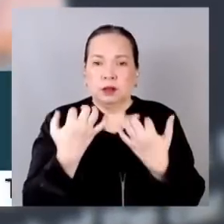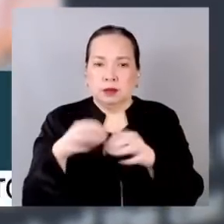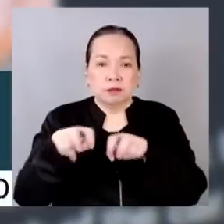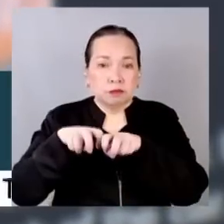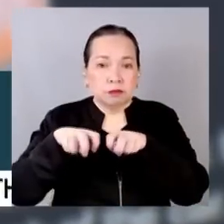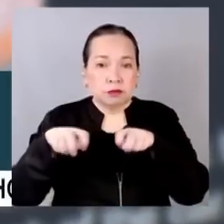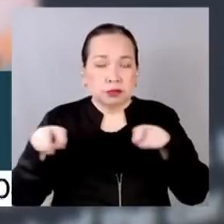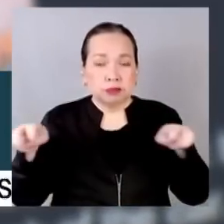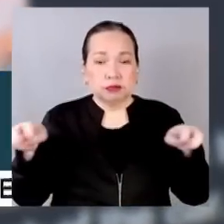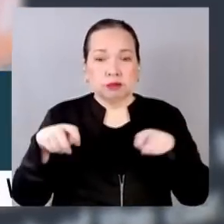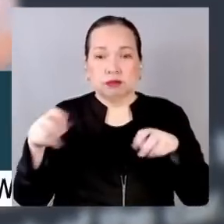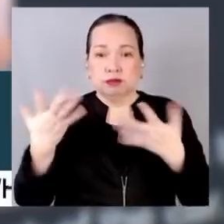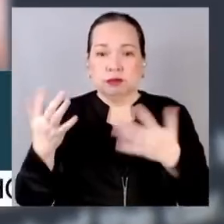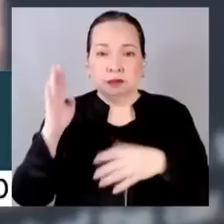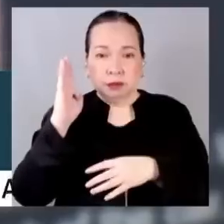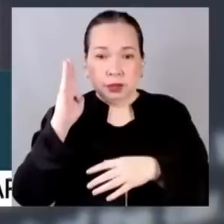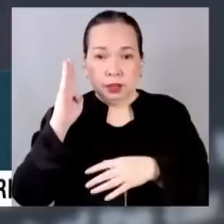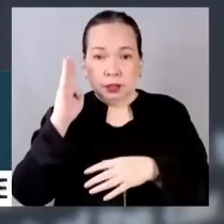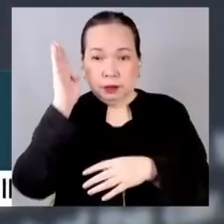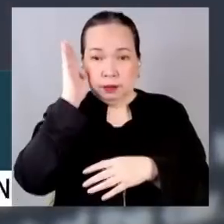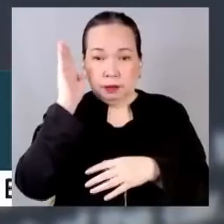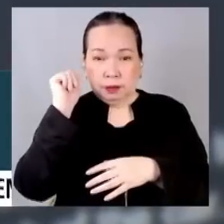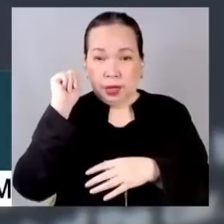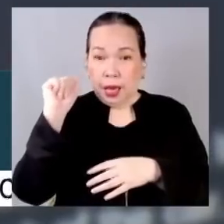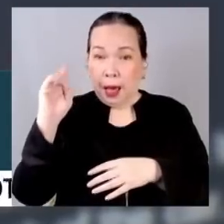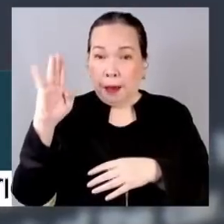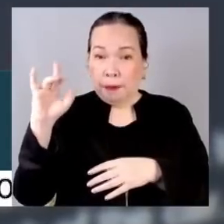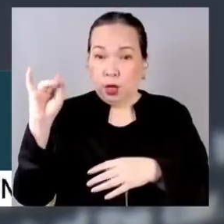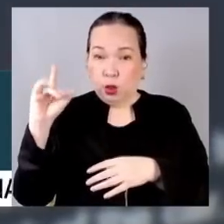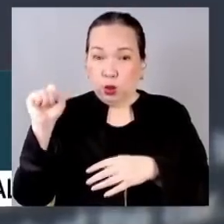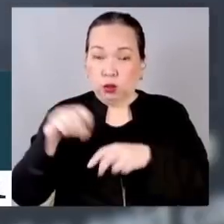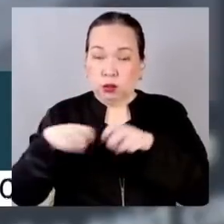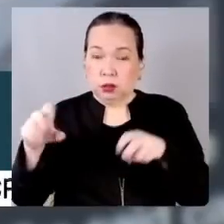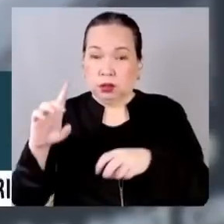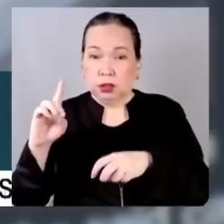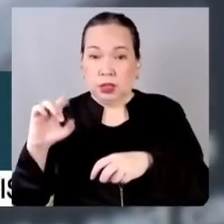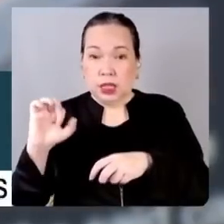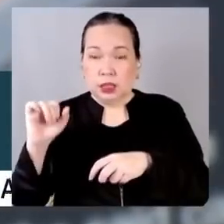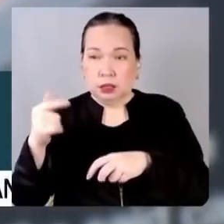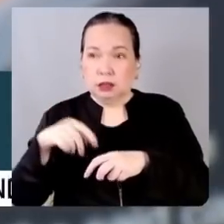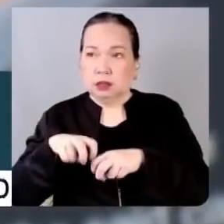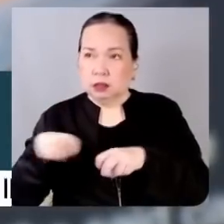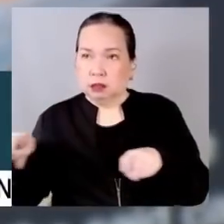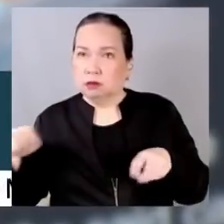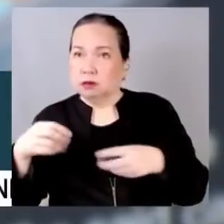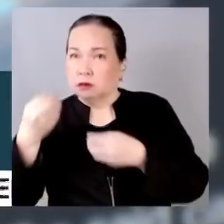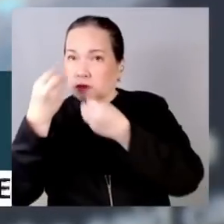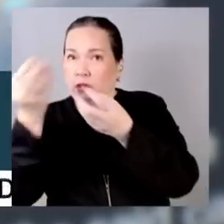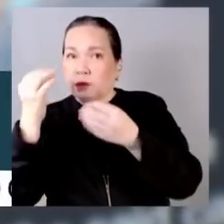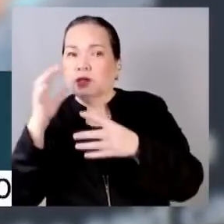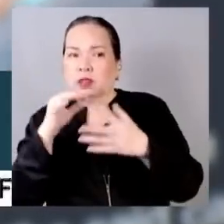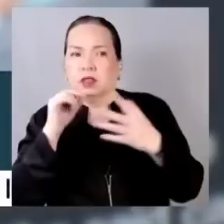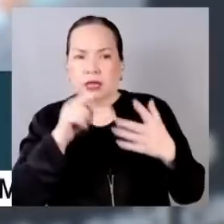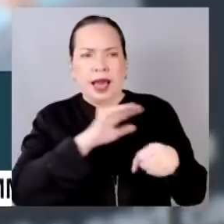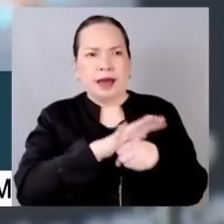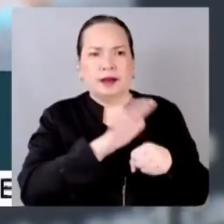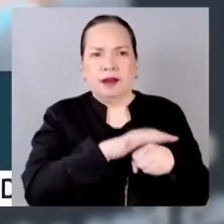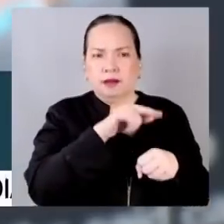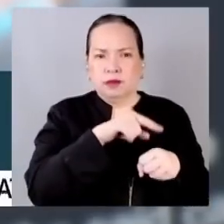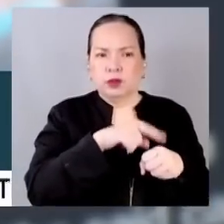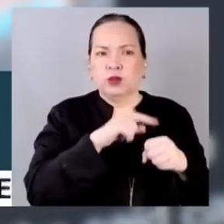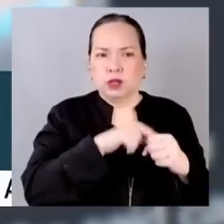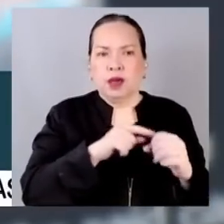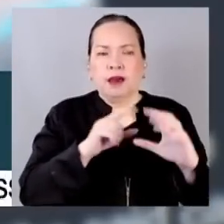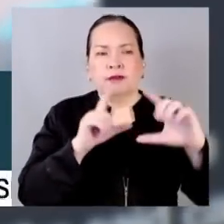he believes that these findings with evidence are enough to be able for them to file criminal and administrative charges against